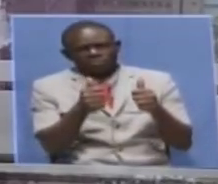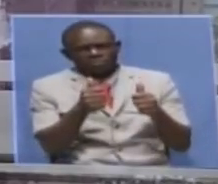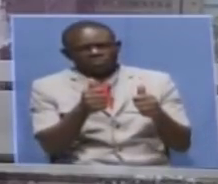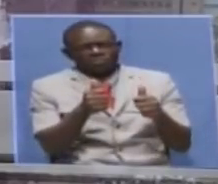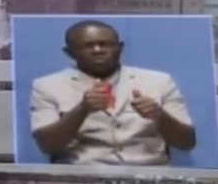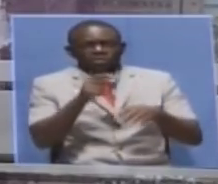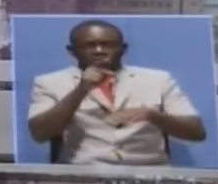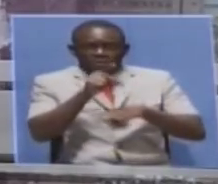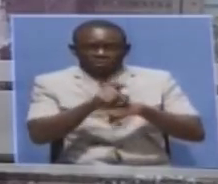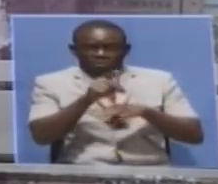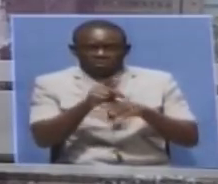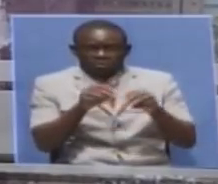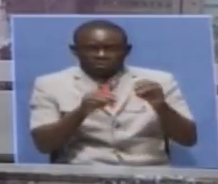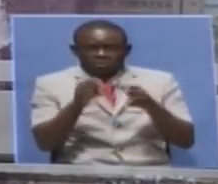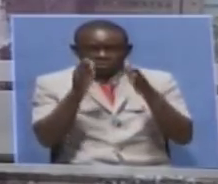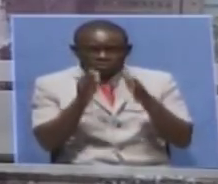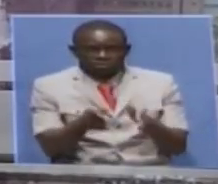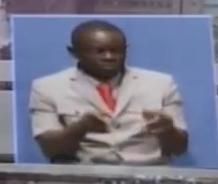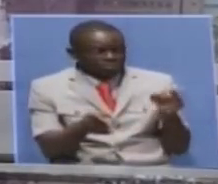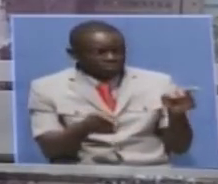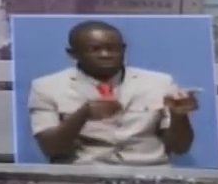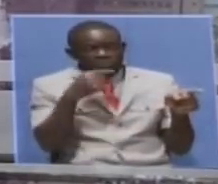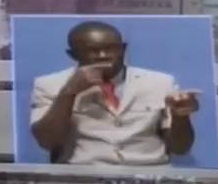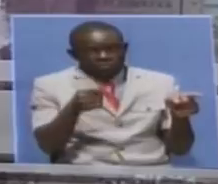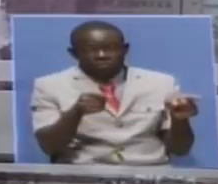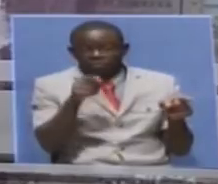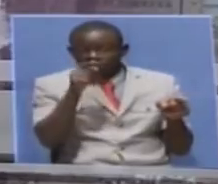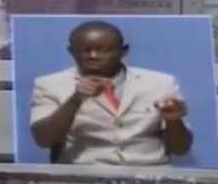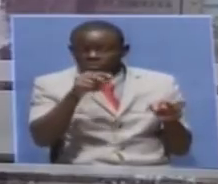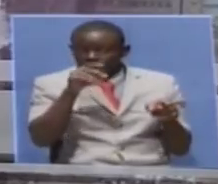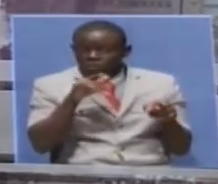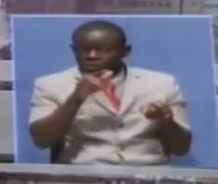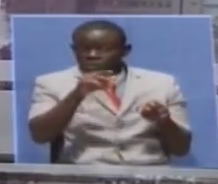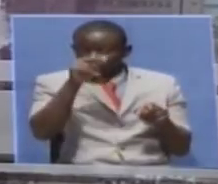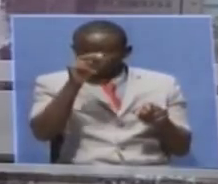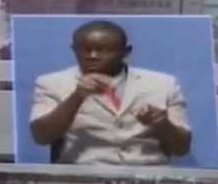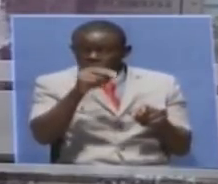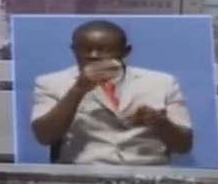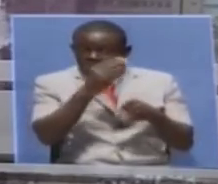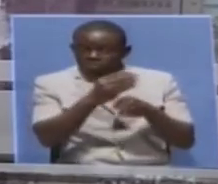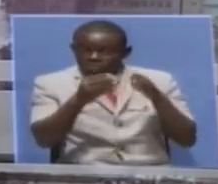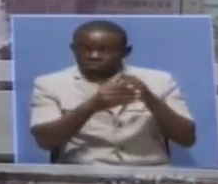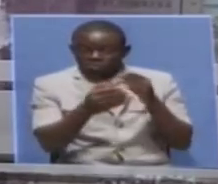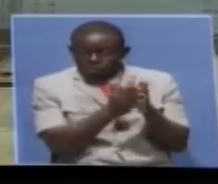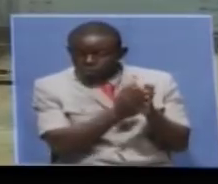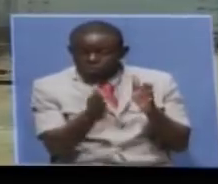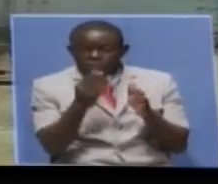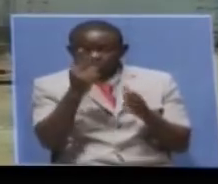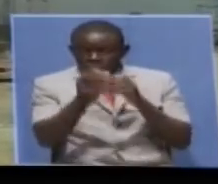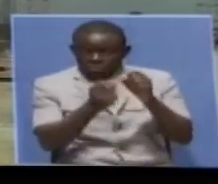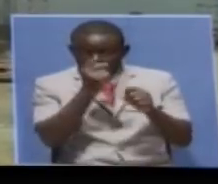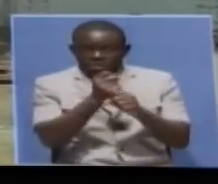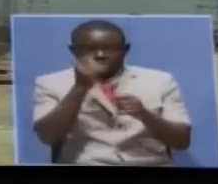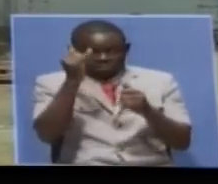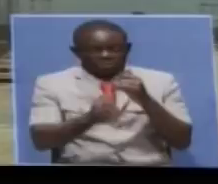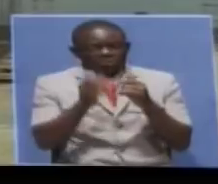said the Ndola International Airport will be completed within 2 years. Tamara Muswala gives us details in the foreign report.